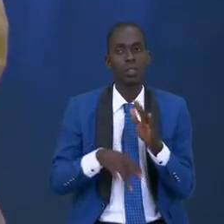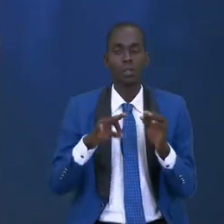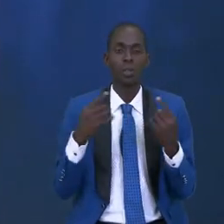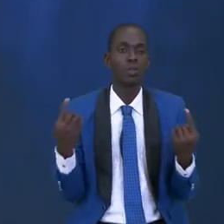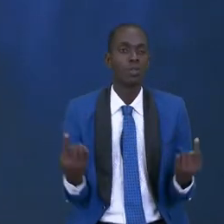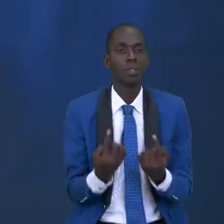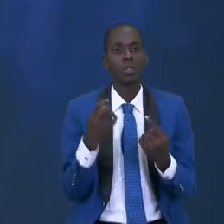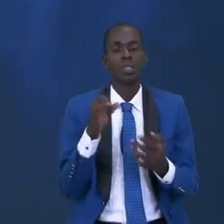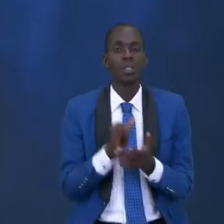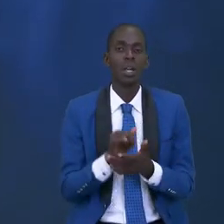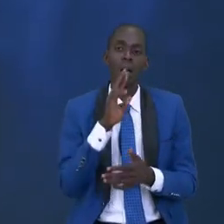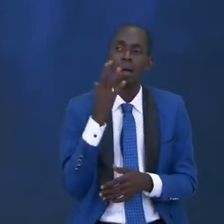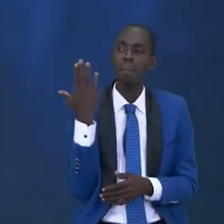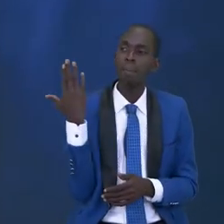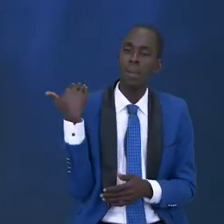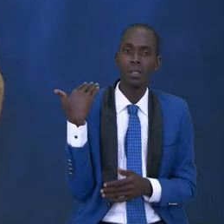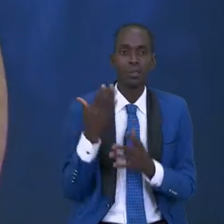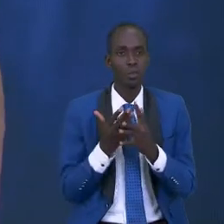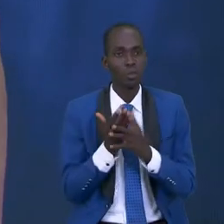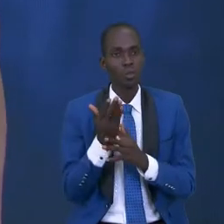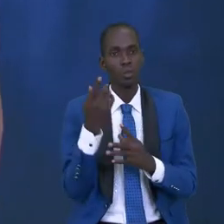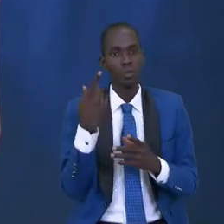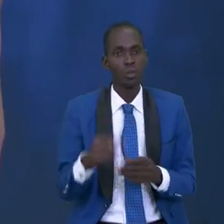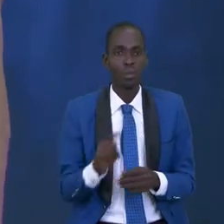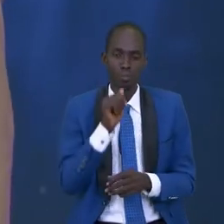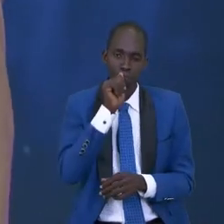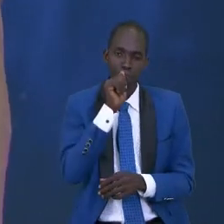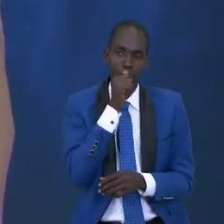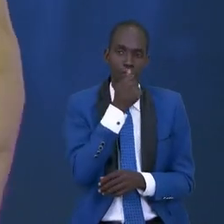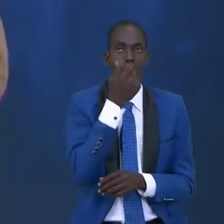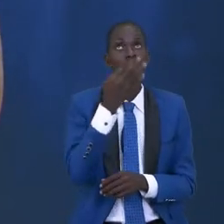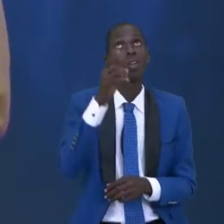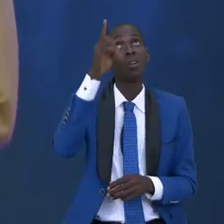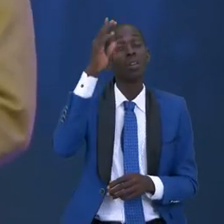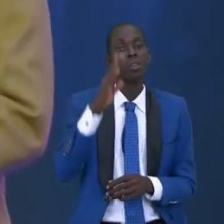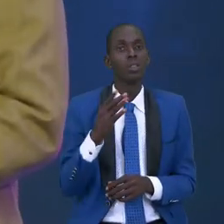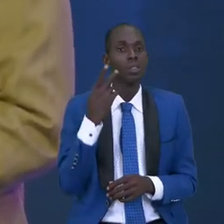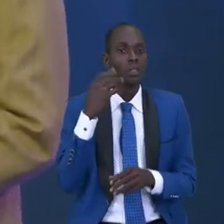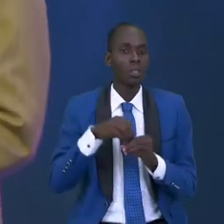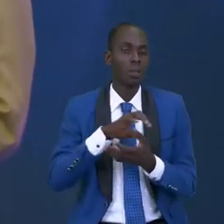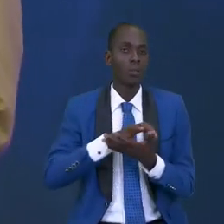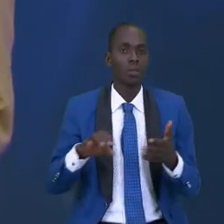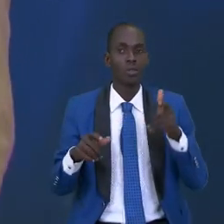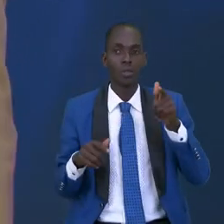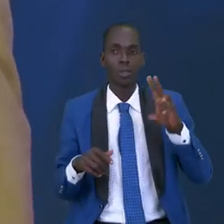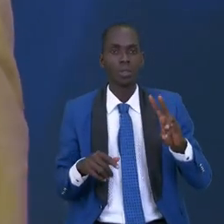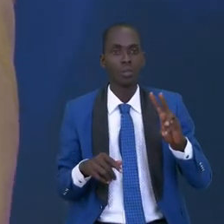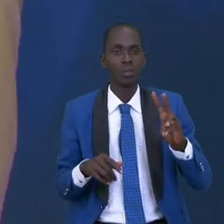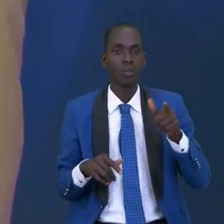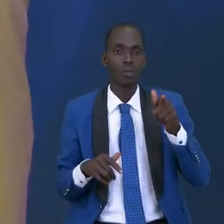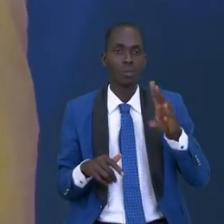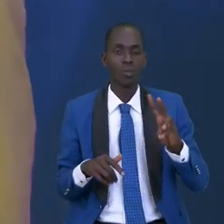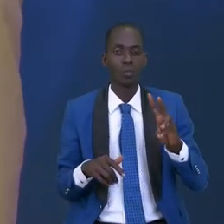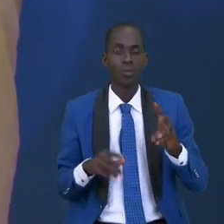sins that are passed through the forbearance of God. Then in verse 26, it says,